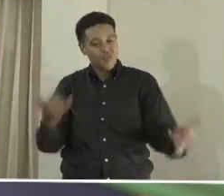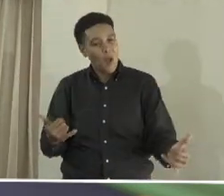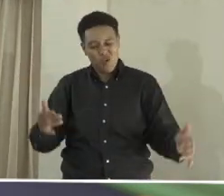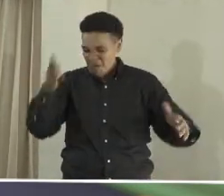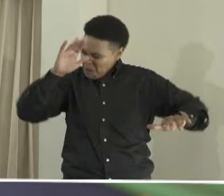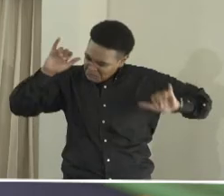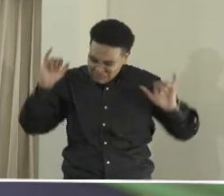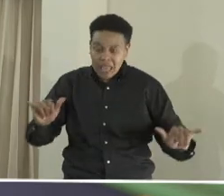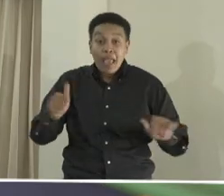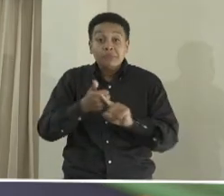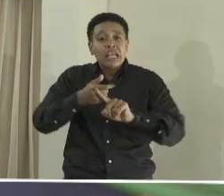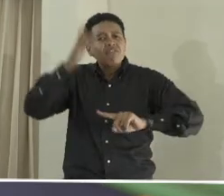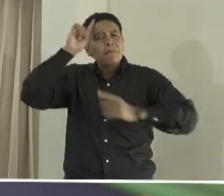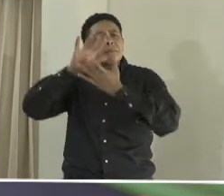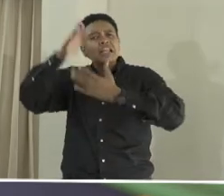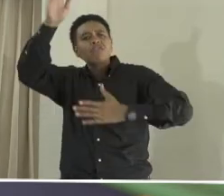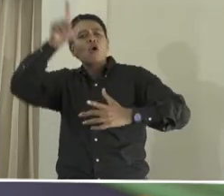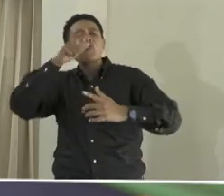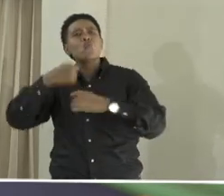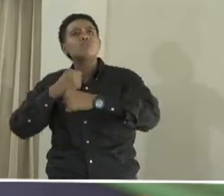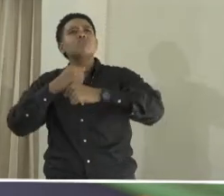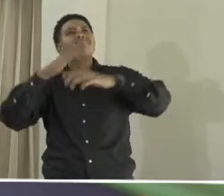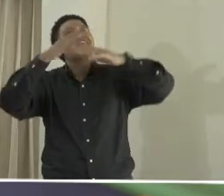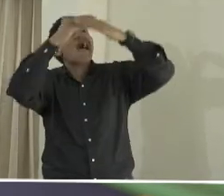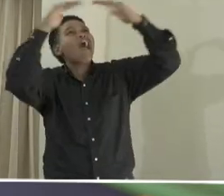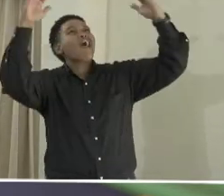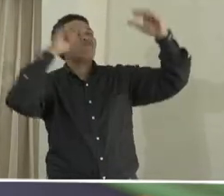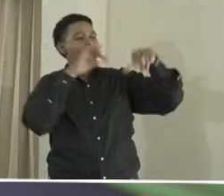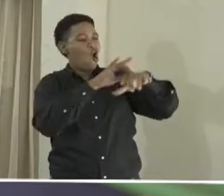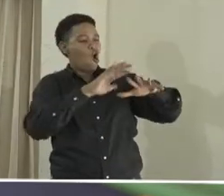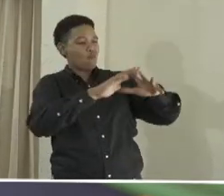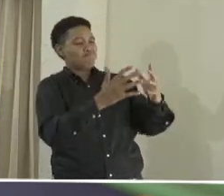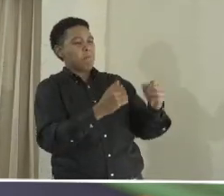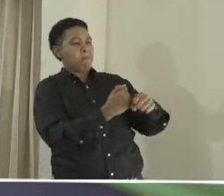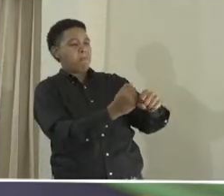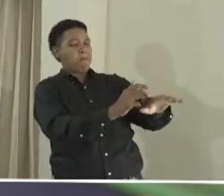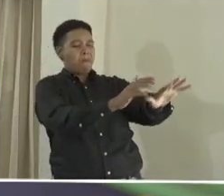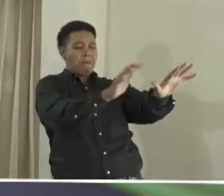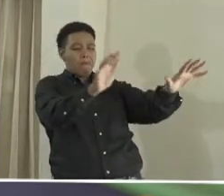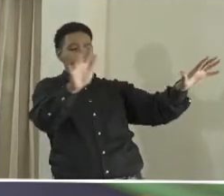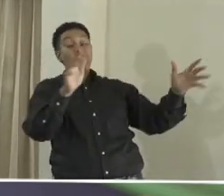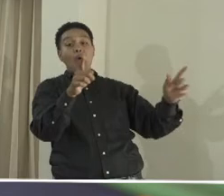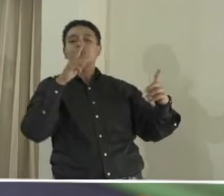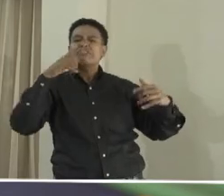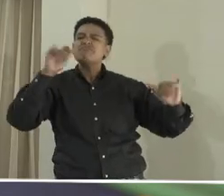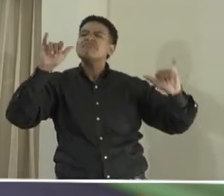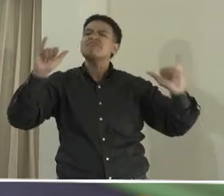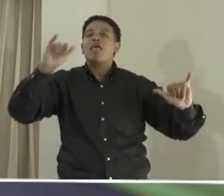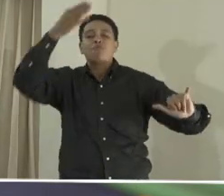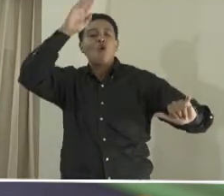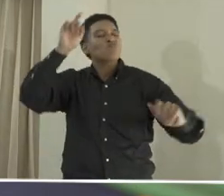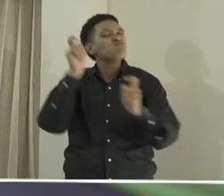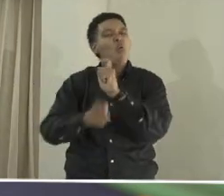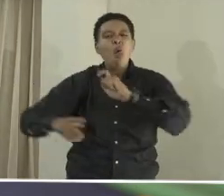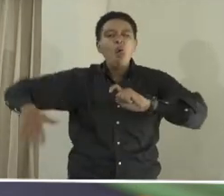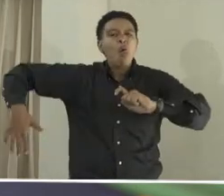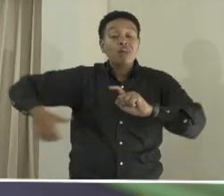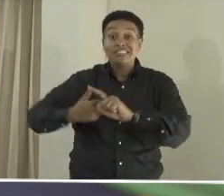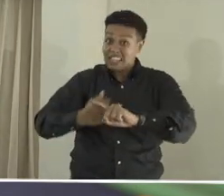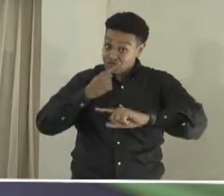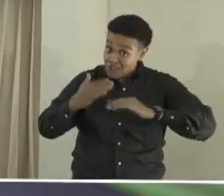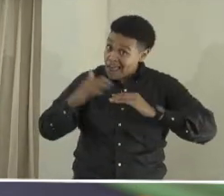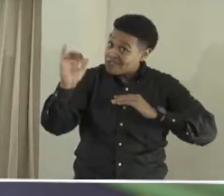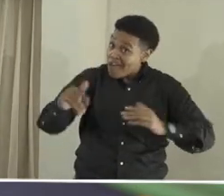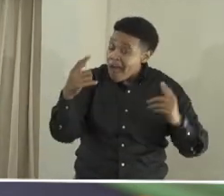the God who created the heavens and the earth, and he is still our God. And it was after